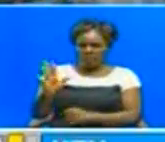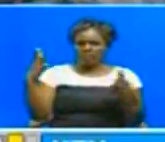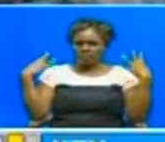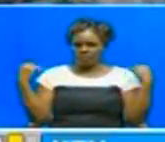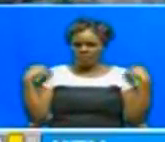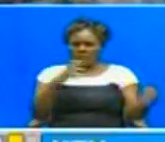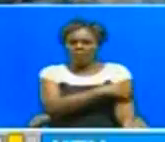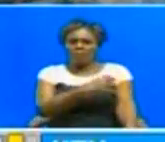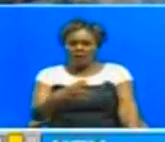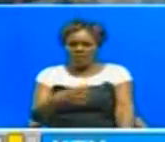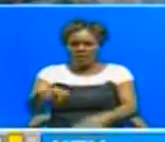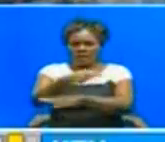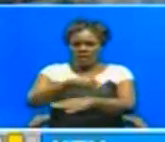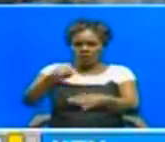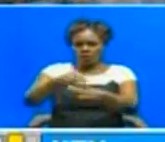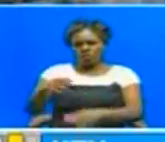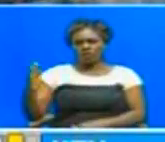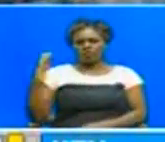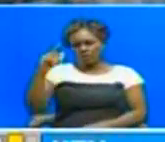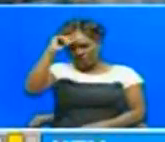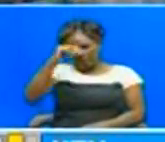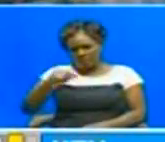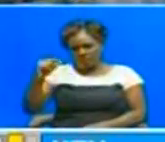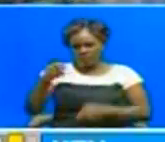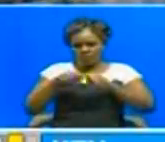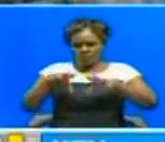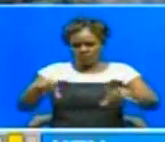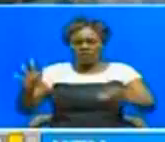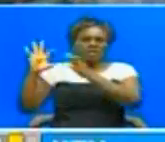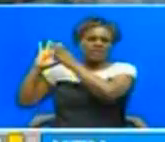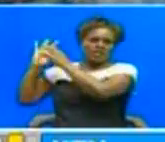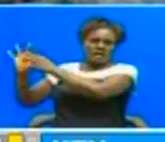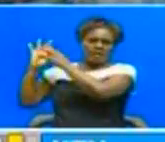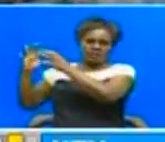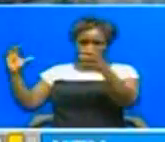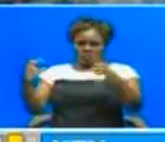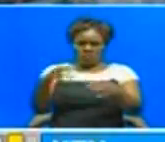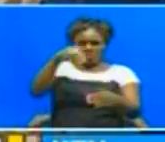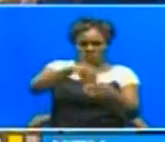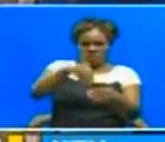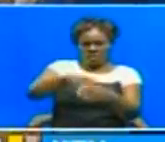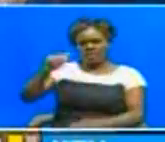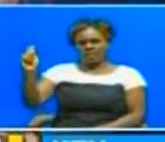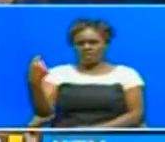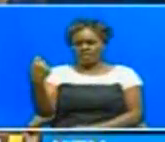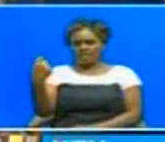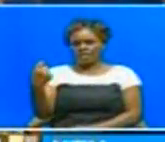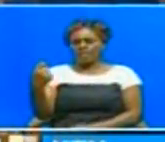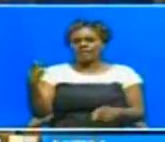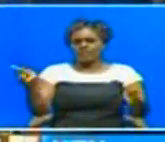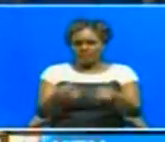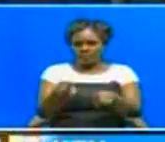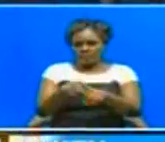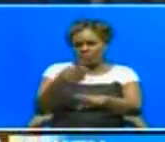exercising their powers, national security organs shall respect the diverse culture of the communities within Kenya. Hence, in respect to